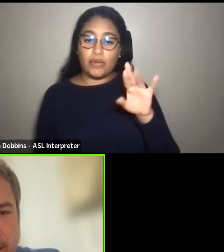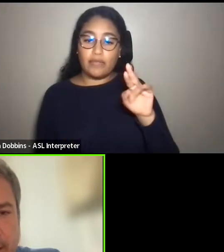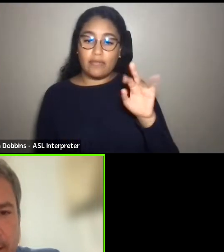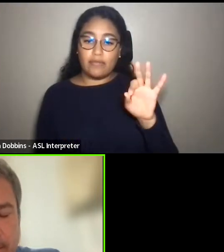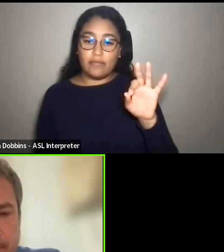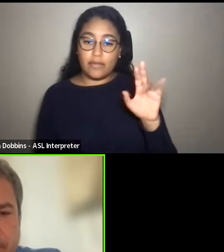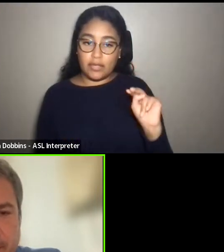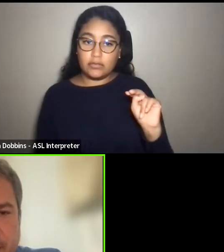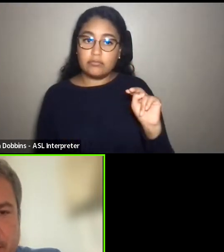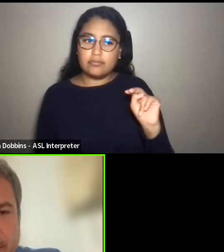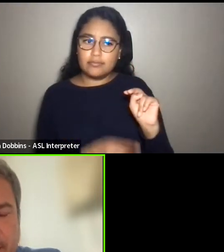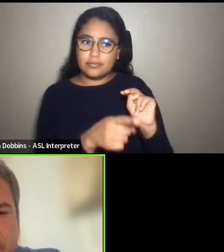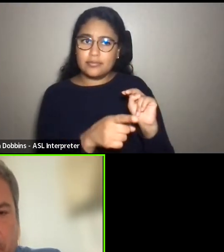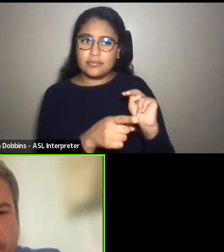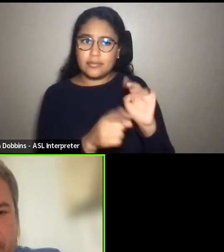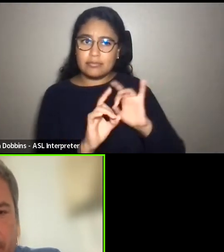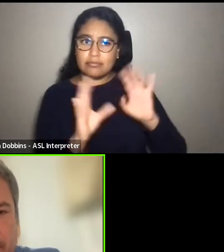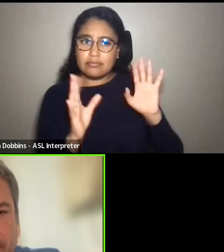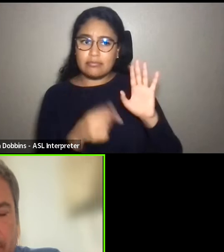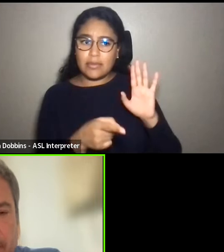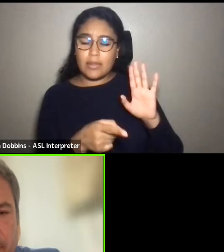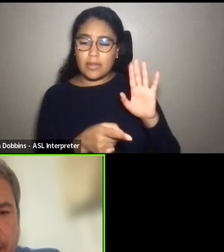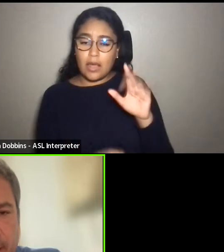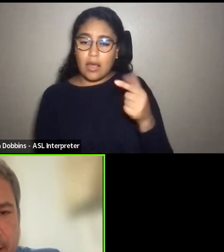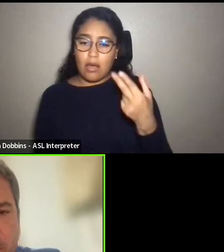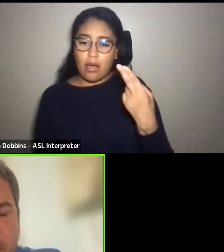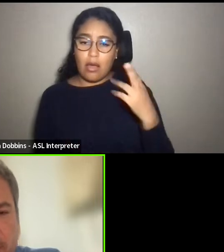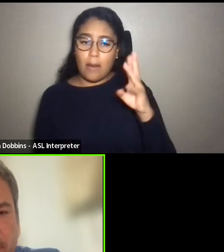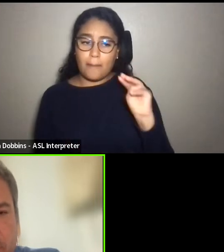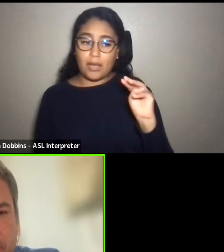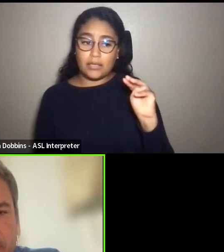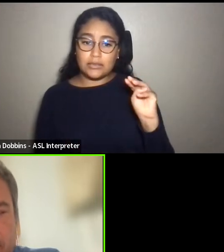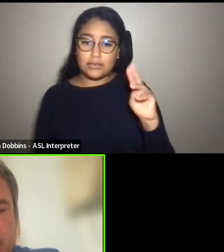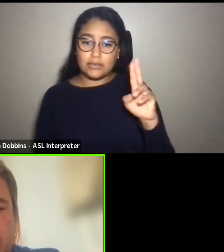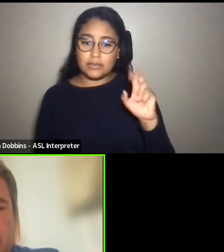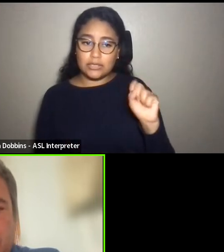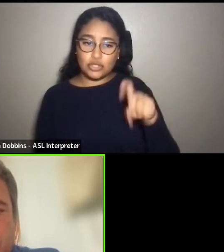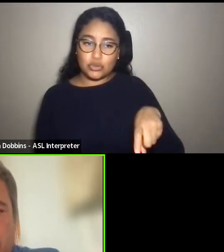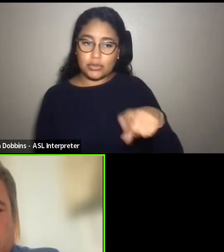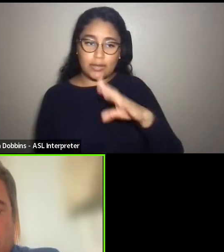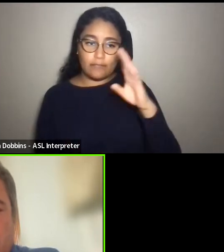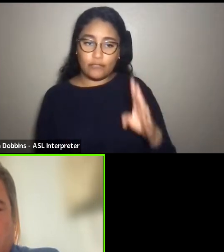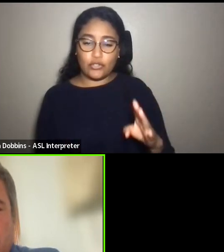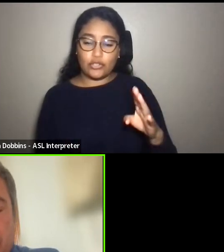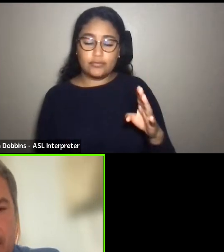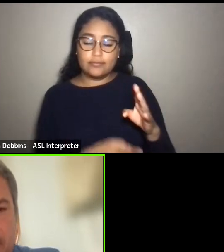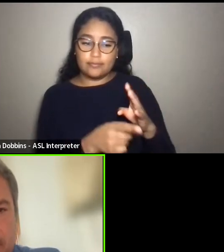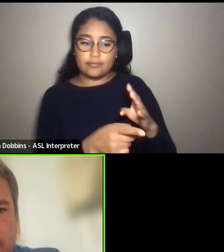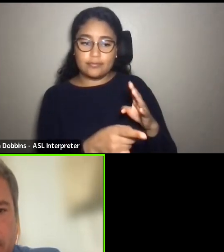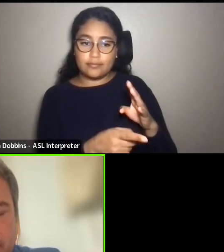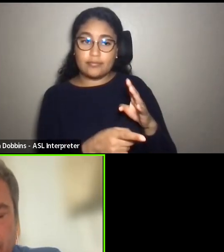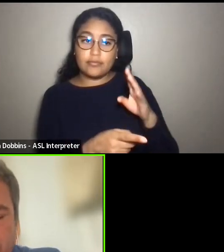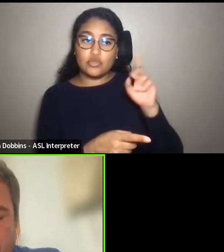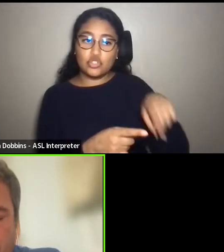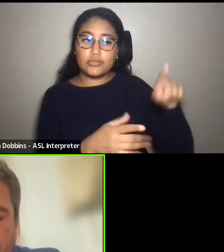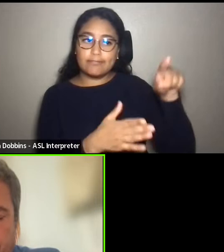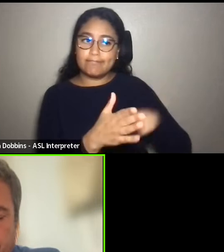the atrocities. That is condemnable. Violence doesn't solve anything, and Hamas should be condemned.